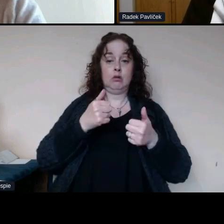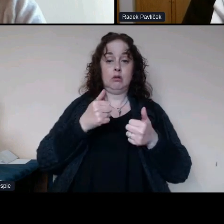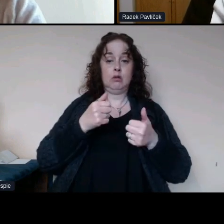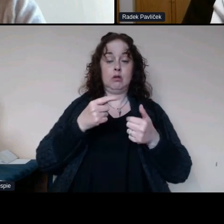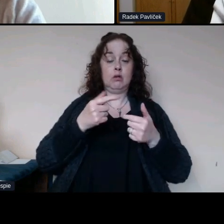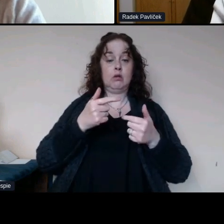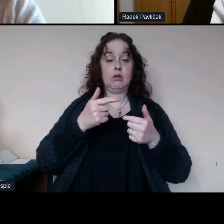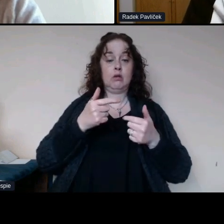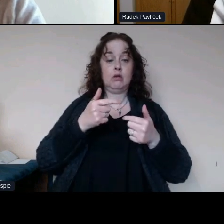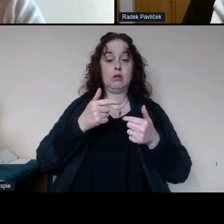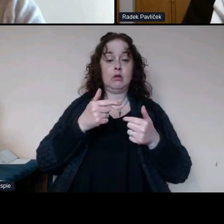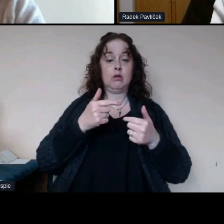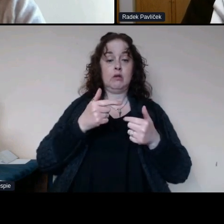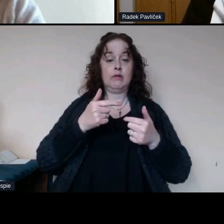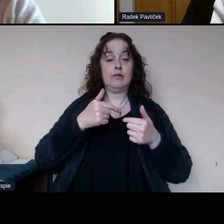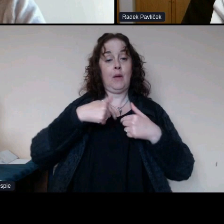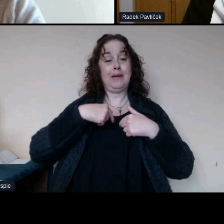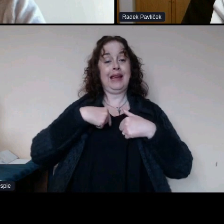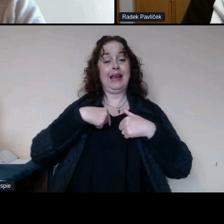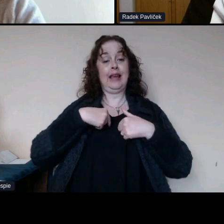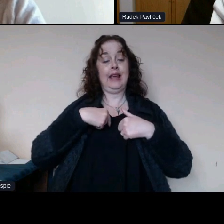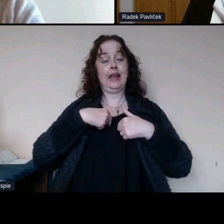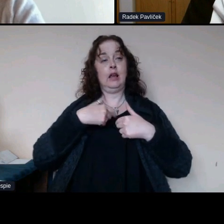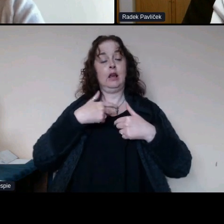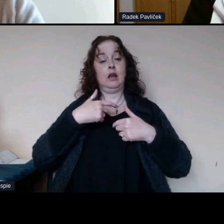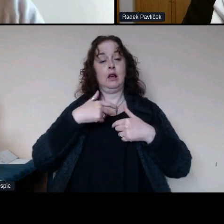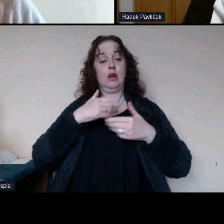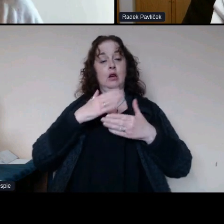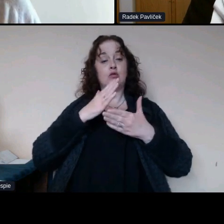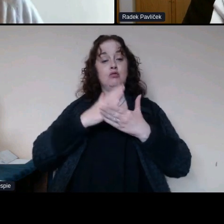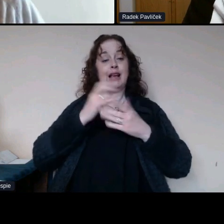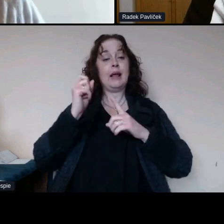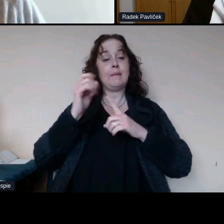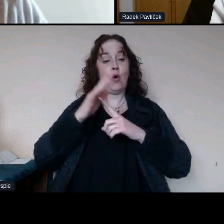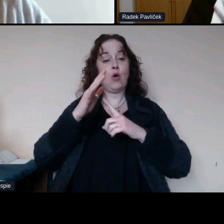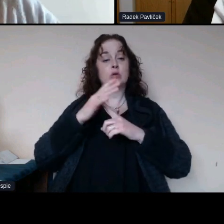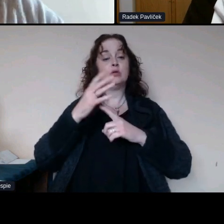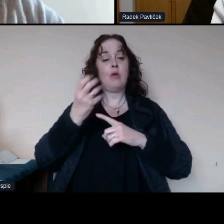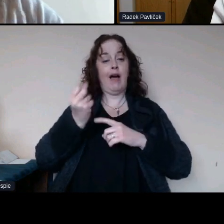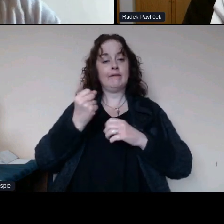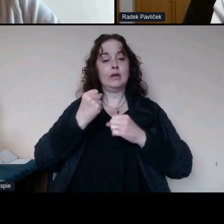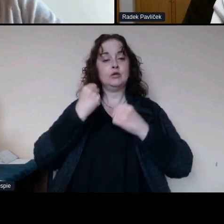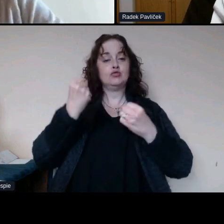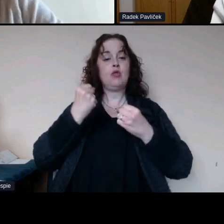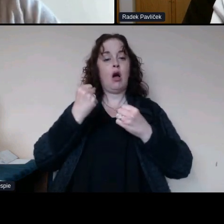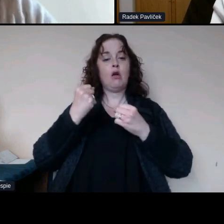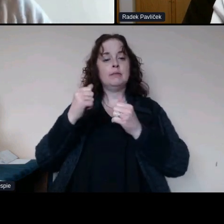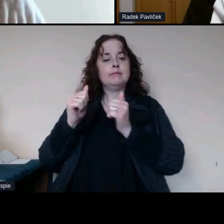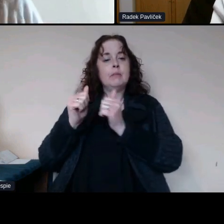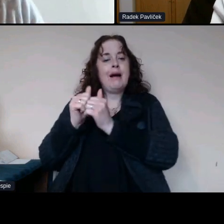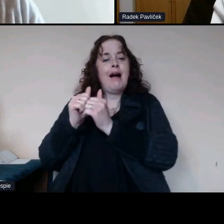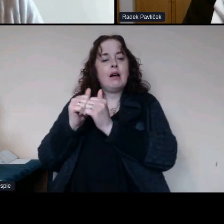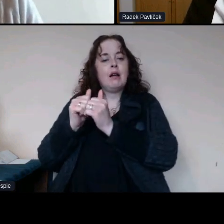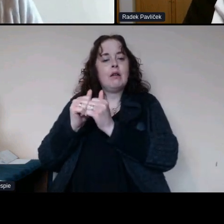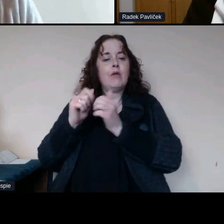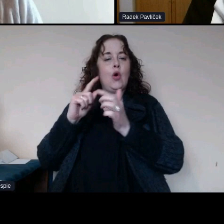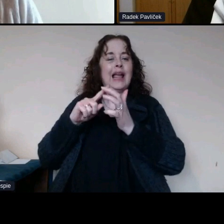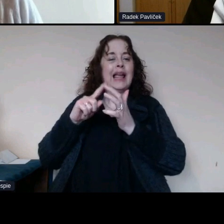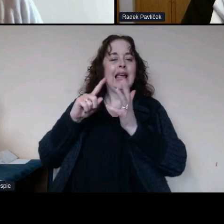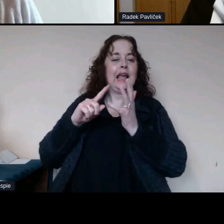for me, it's really important to have a strong partner on EU level, since it